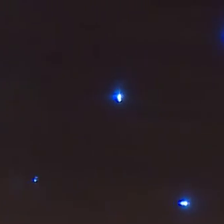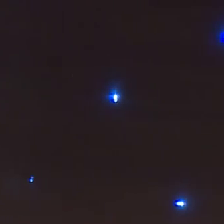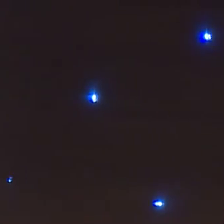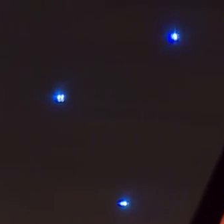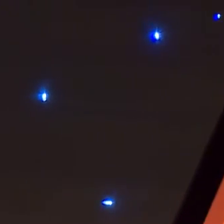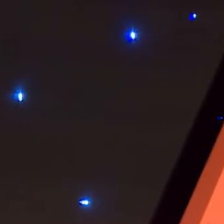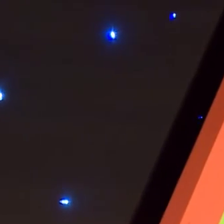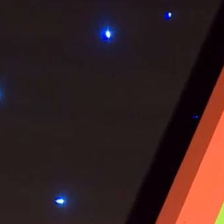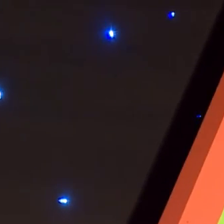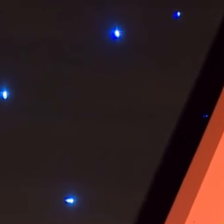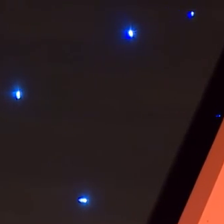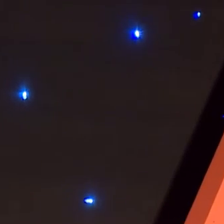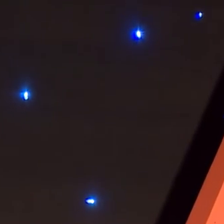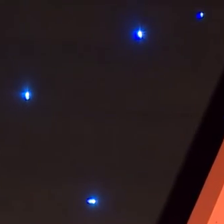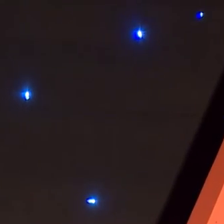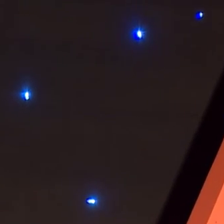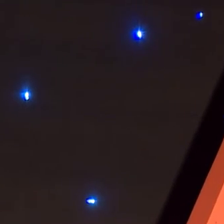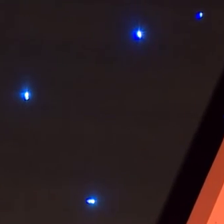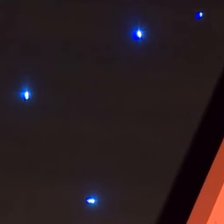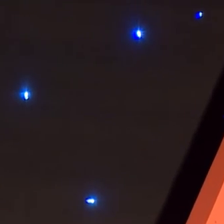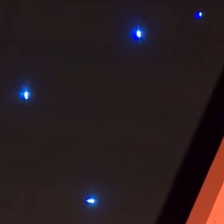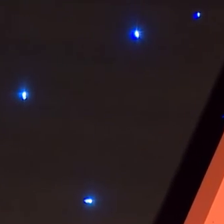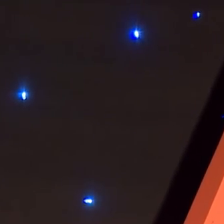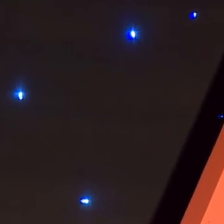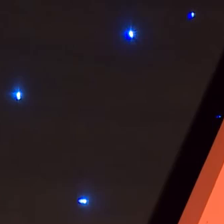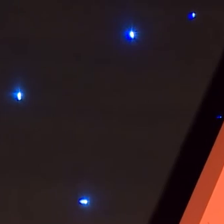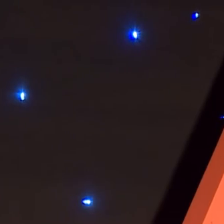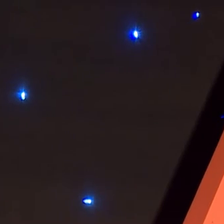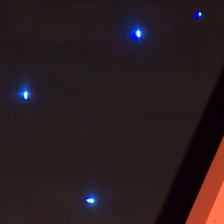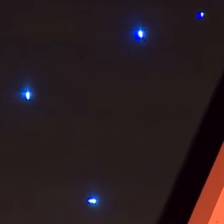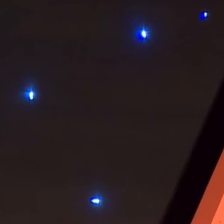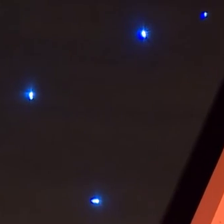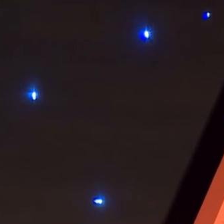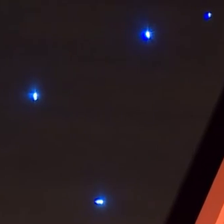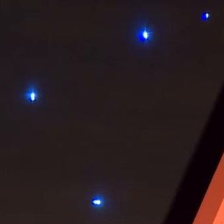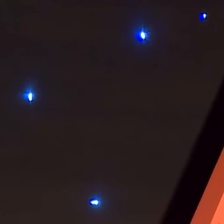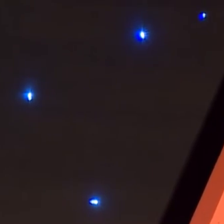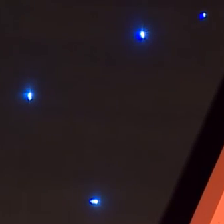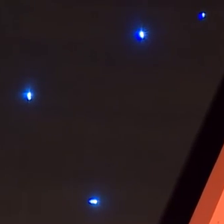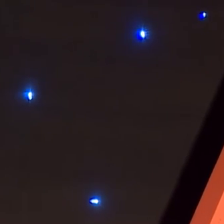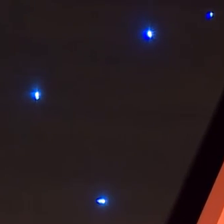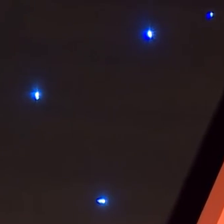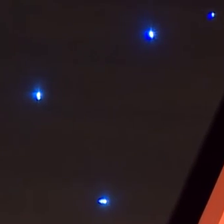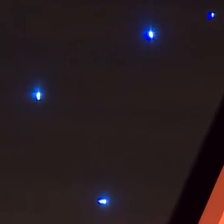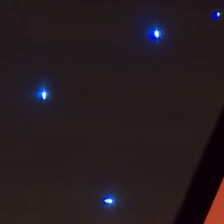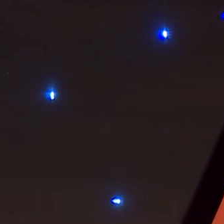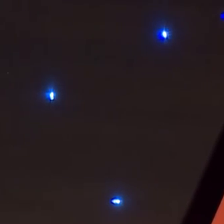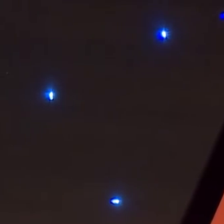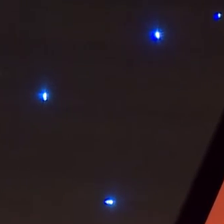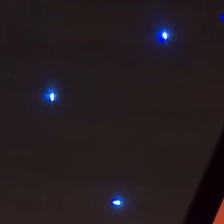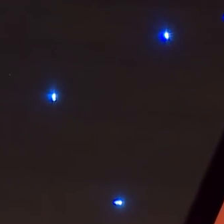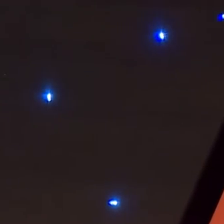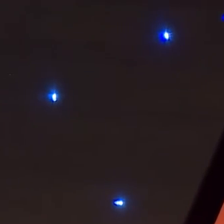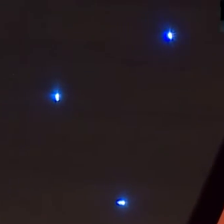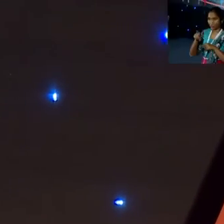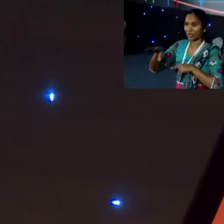ago and advertising shelf life is only 6 months because I've collected a reel of ads that are from different people